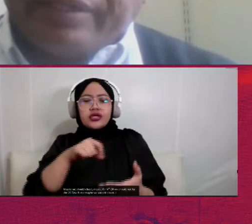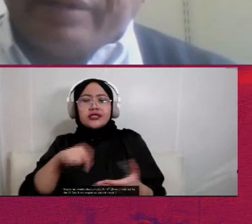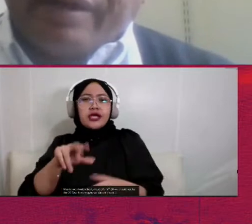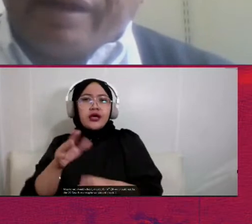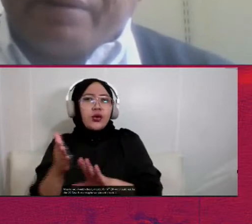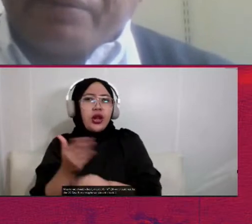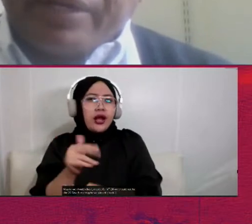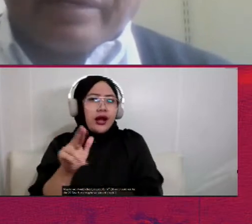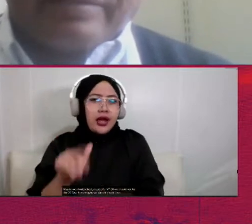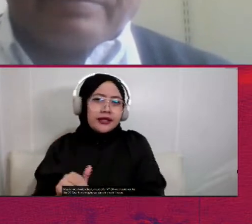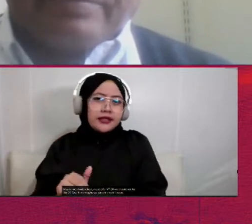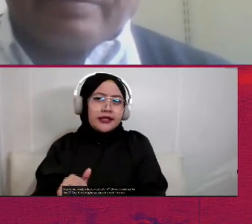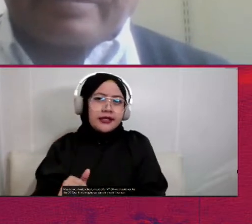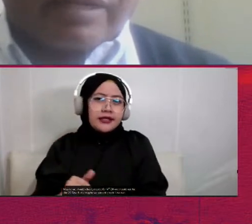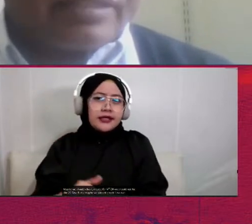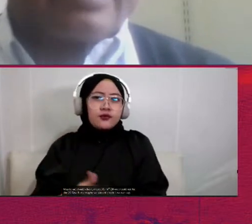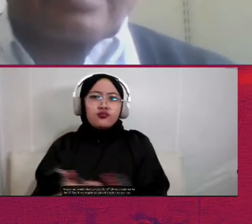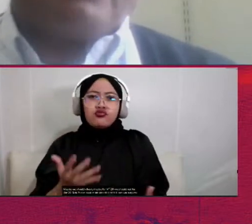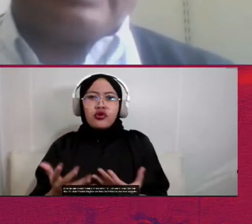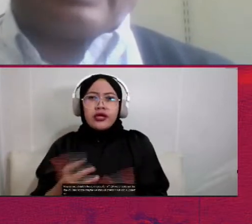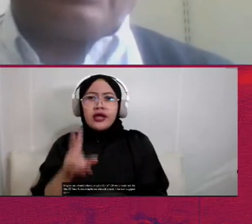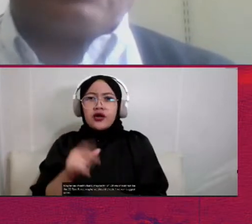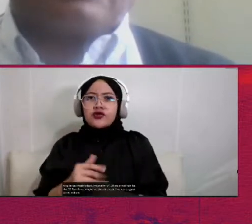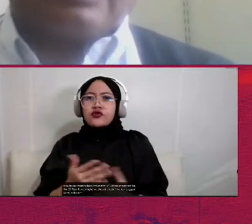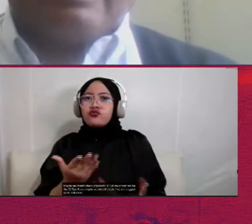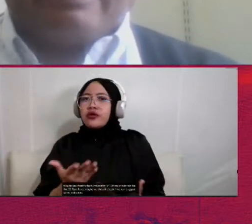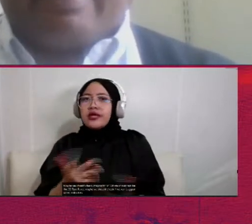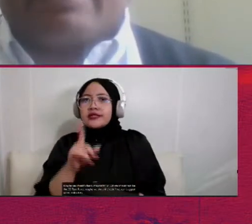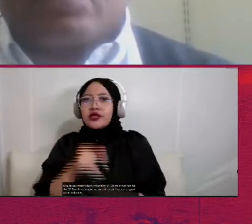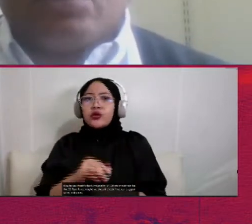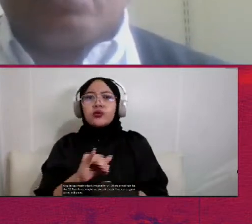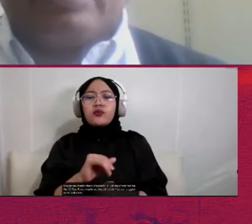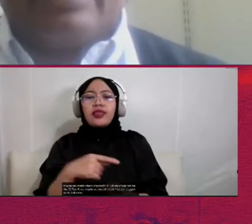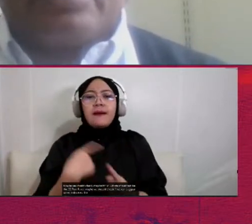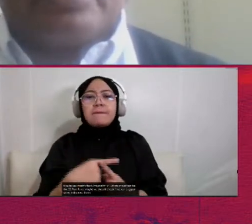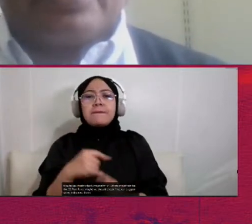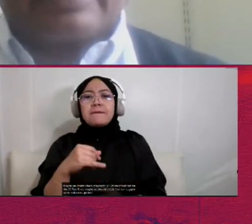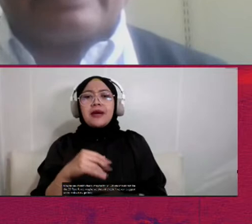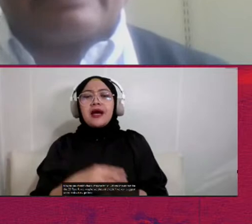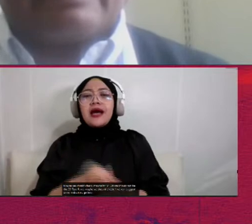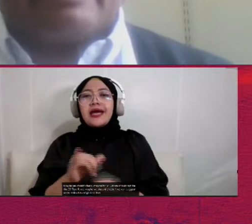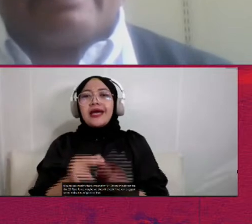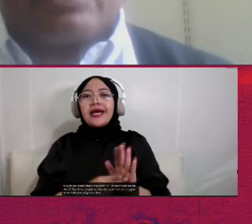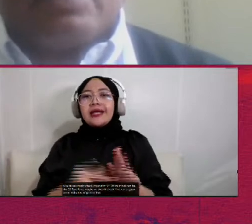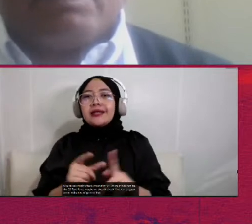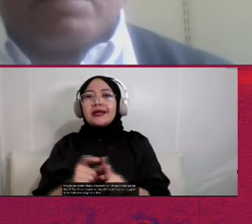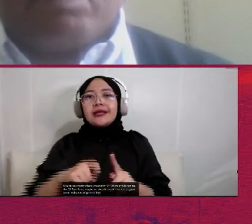if we can suggest some indicators to go into that